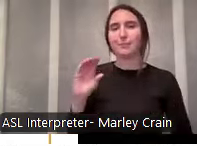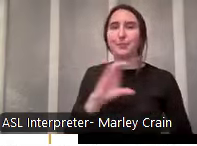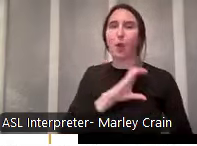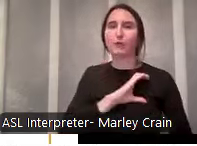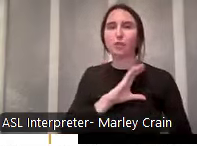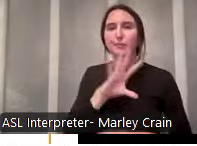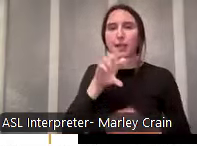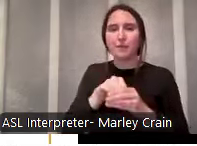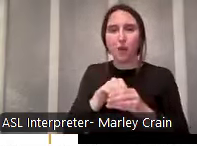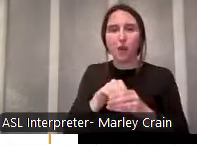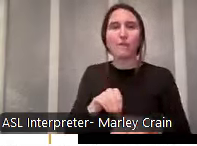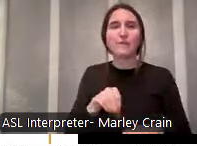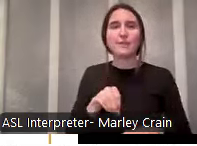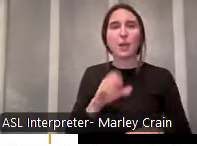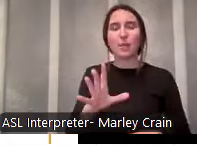state education